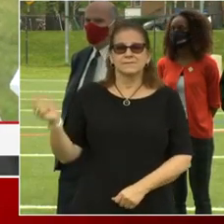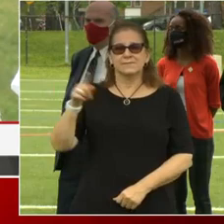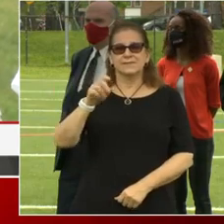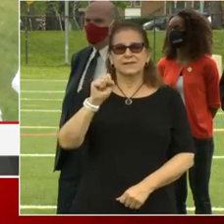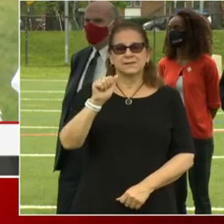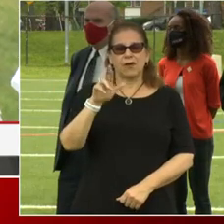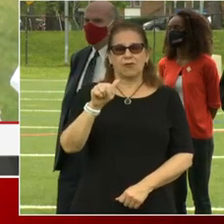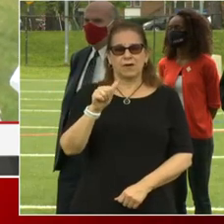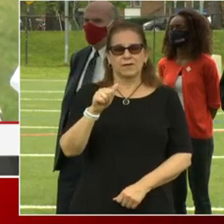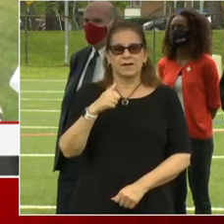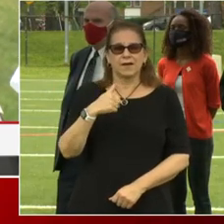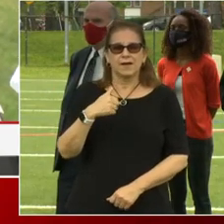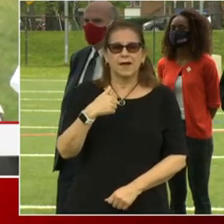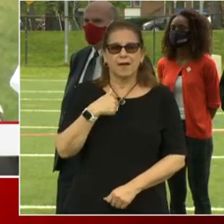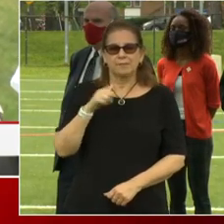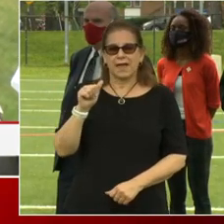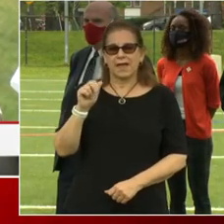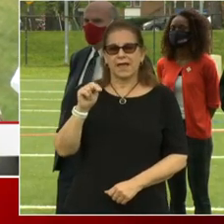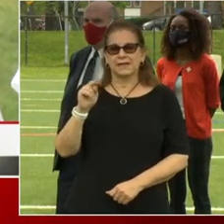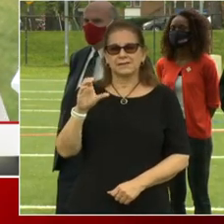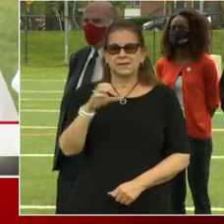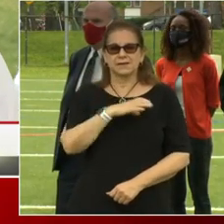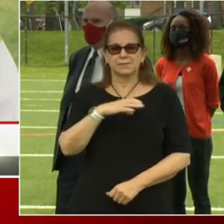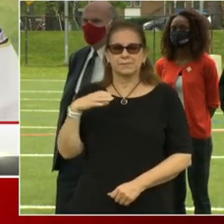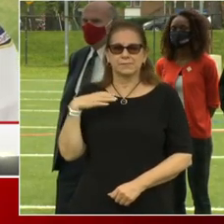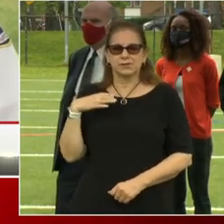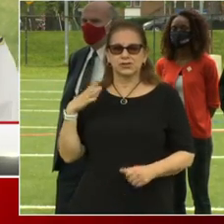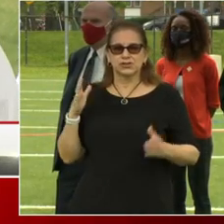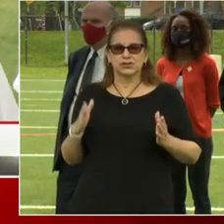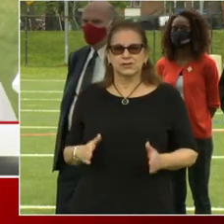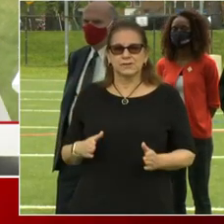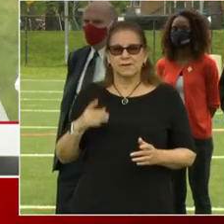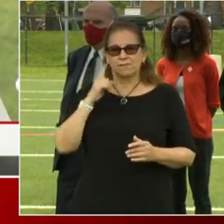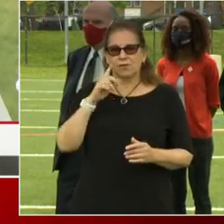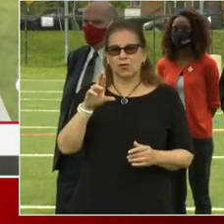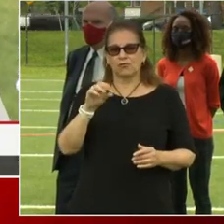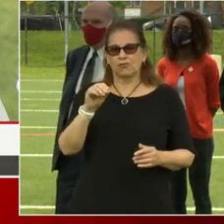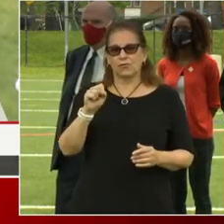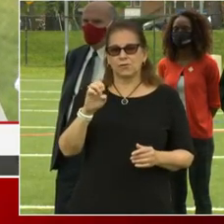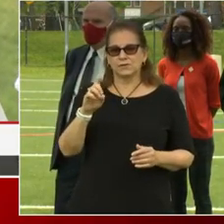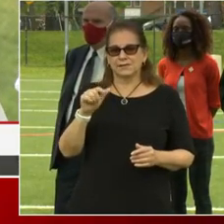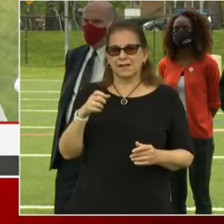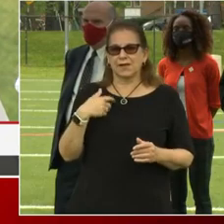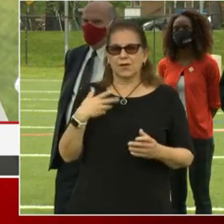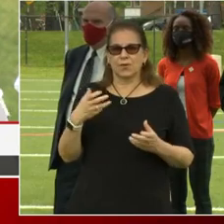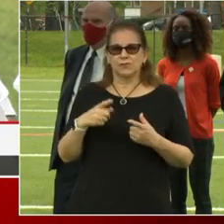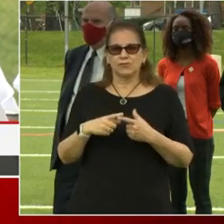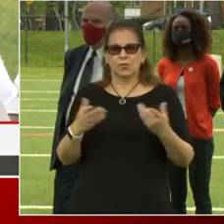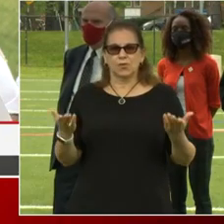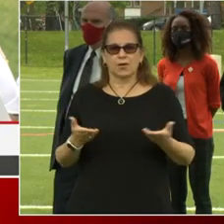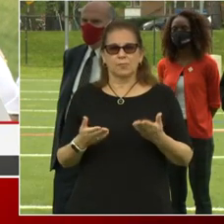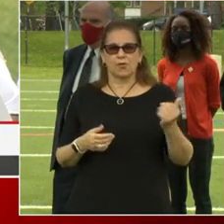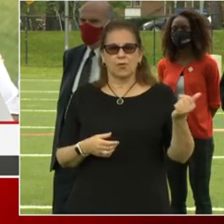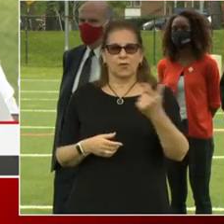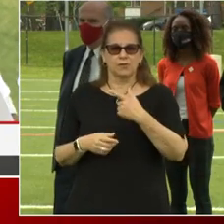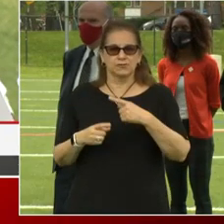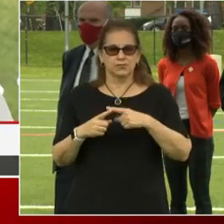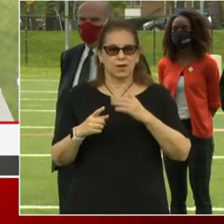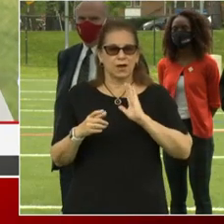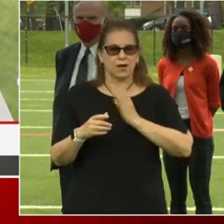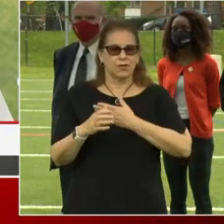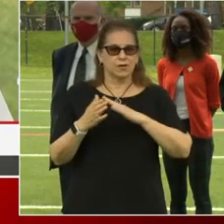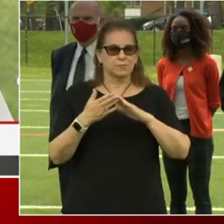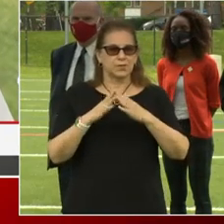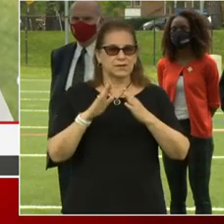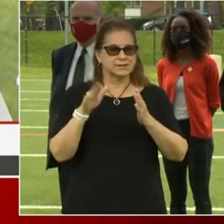ANC Commissioner for the Rosedale community. Thank you for having us. And I want to welcome you all to the Rosedale community. And because of our effort, the